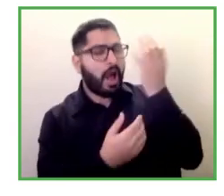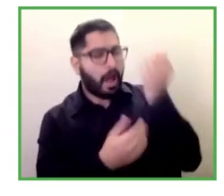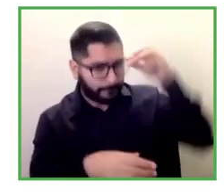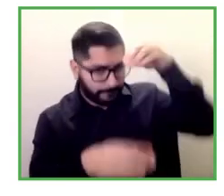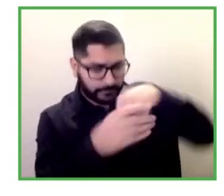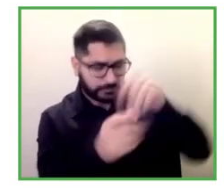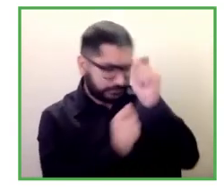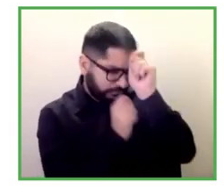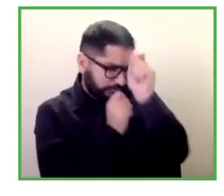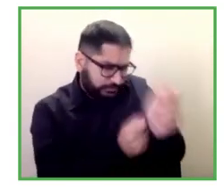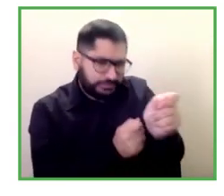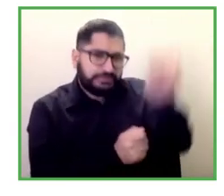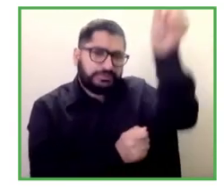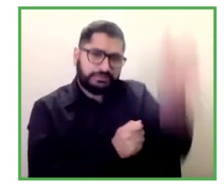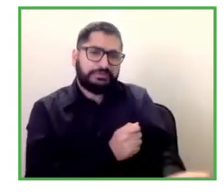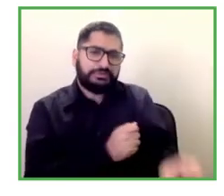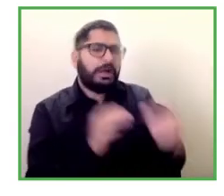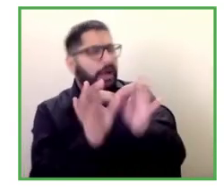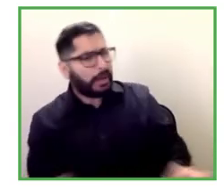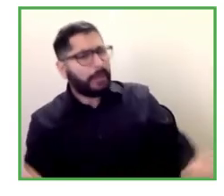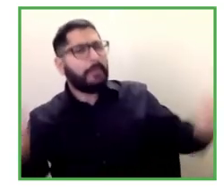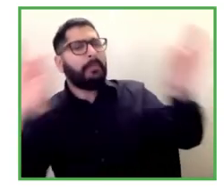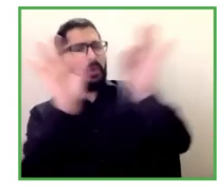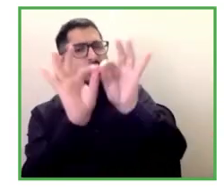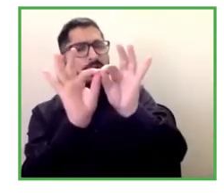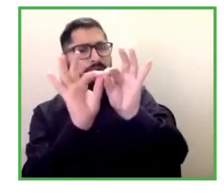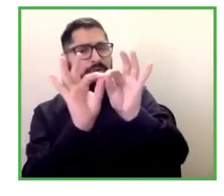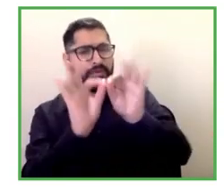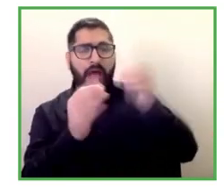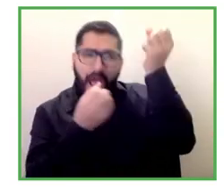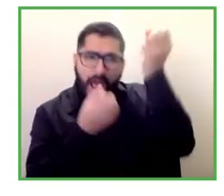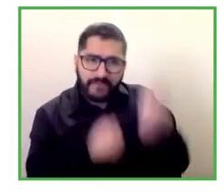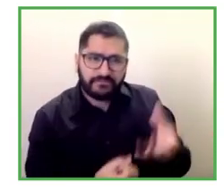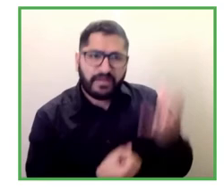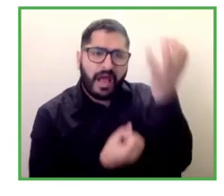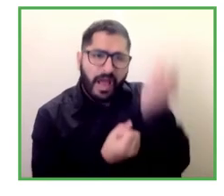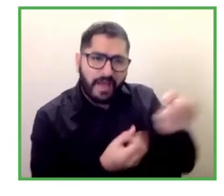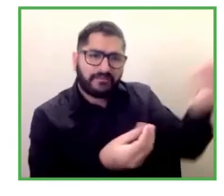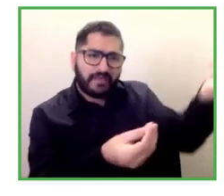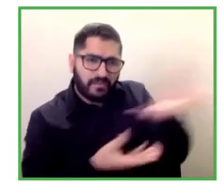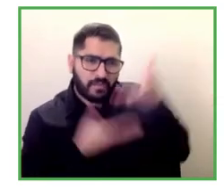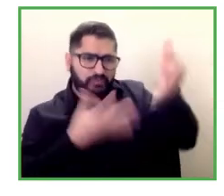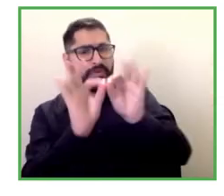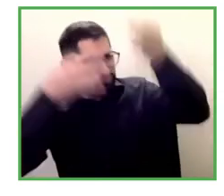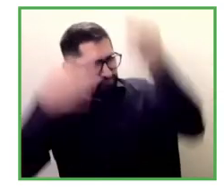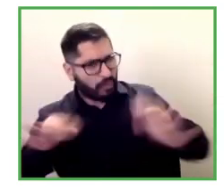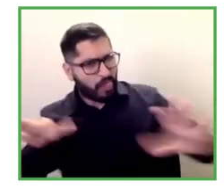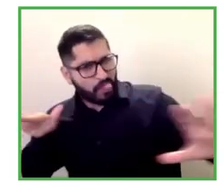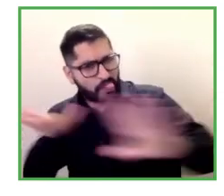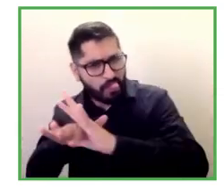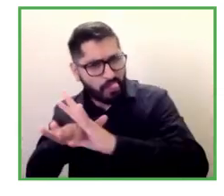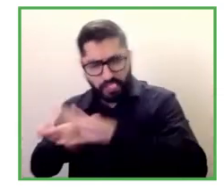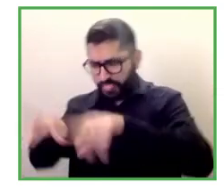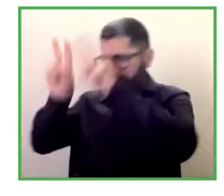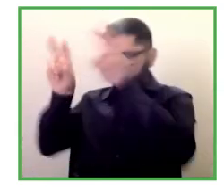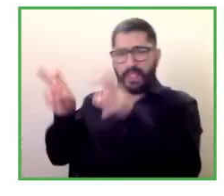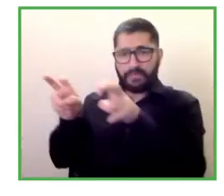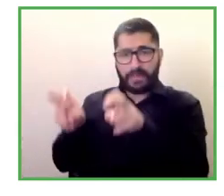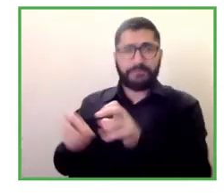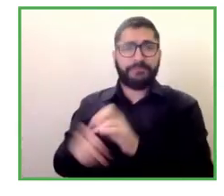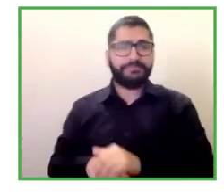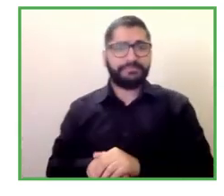working with our intermediary organizations to address the issue. And working across the federal